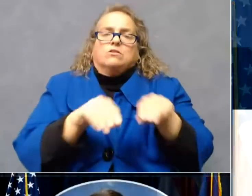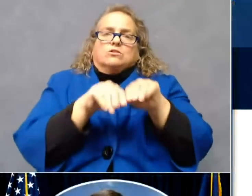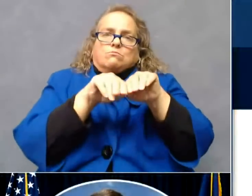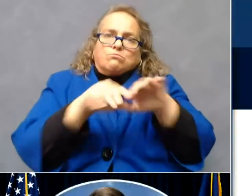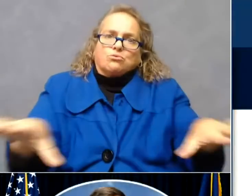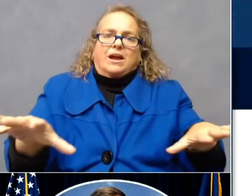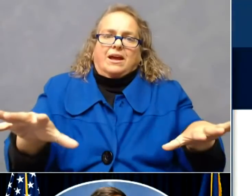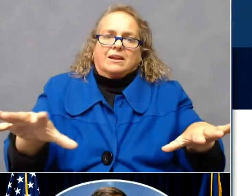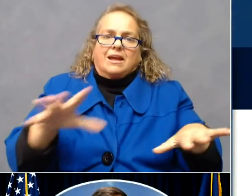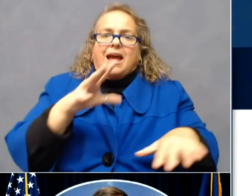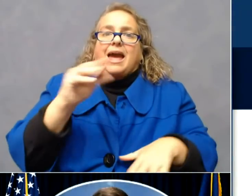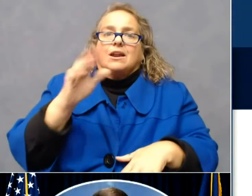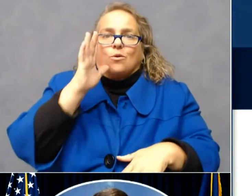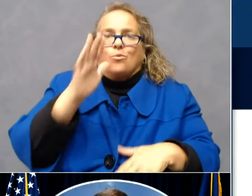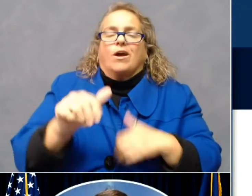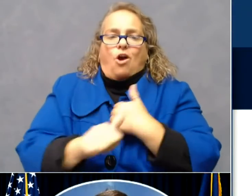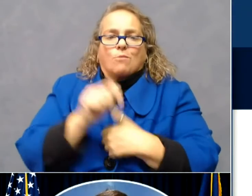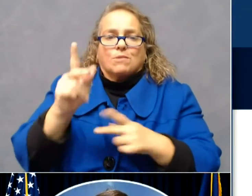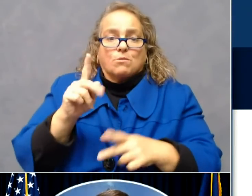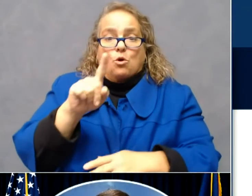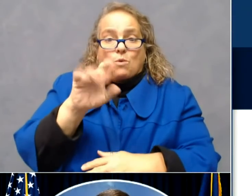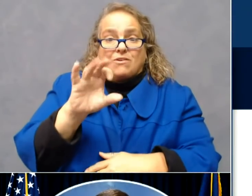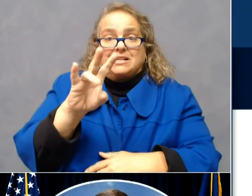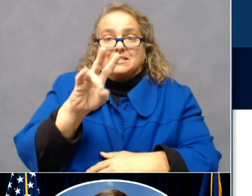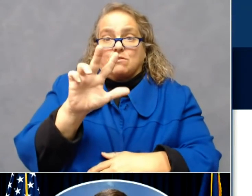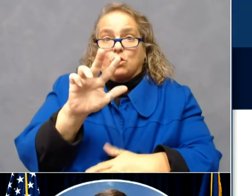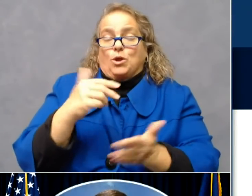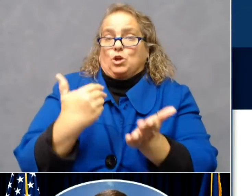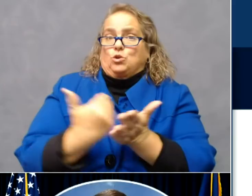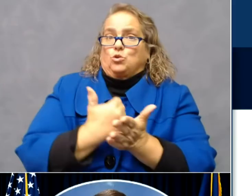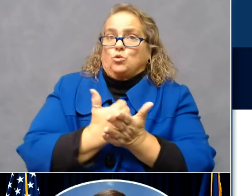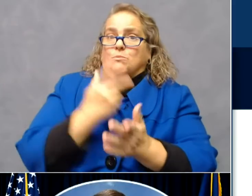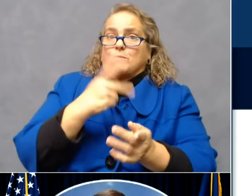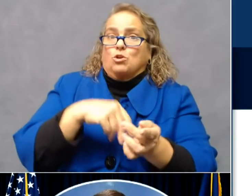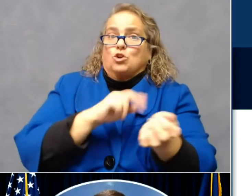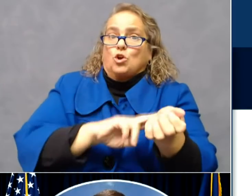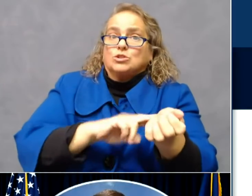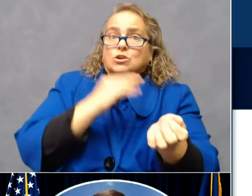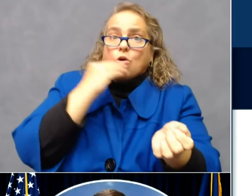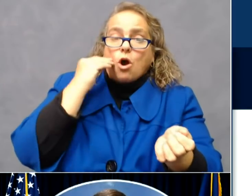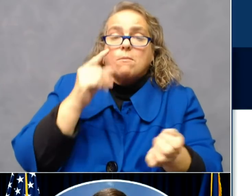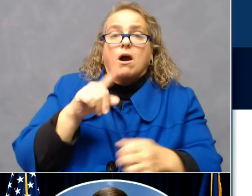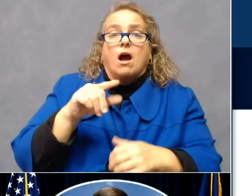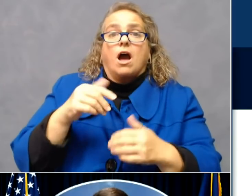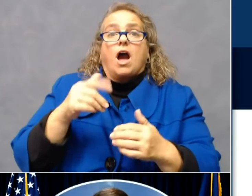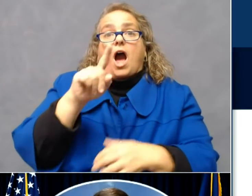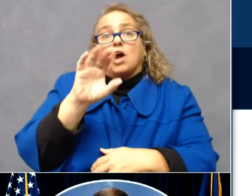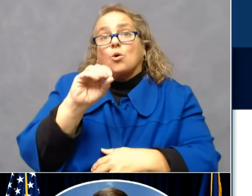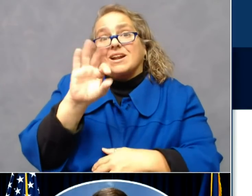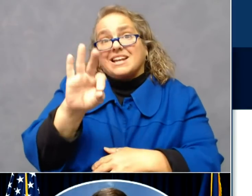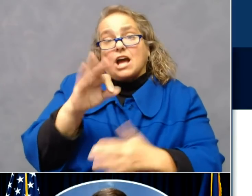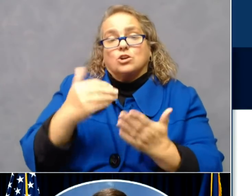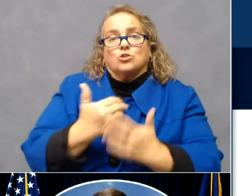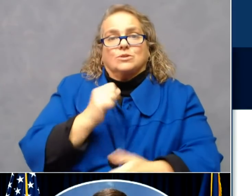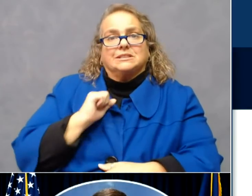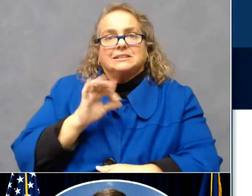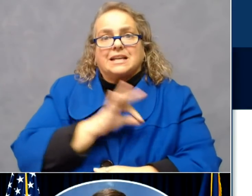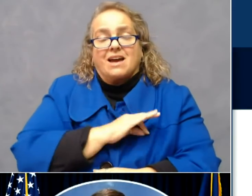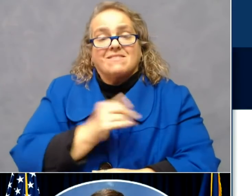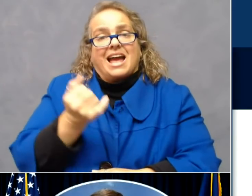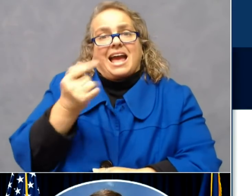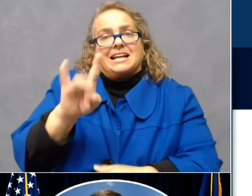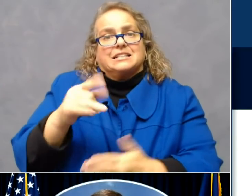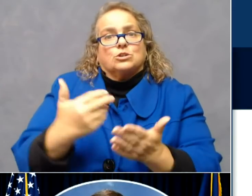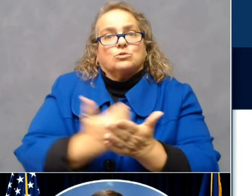harm people. 173 new residents, 109 new staff testing positive, 18 new deaths attributable to long-term